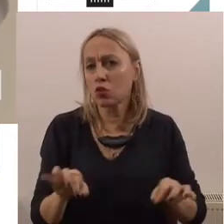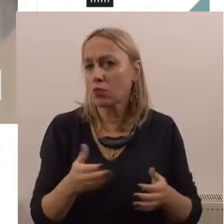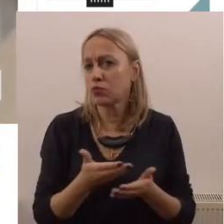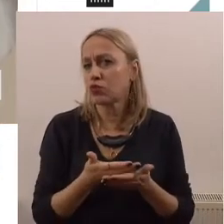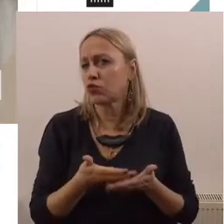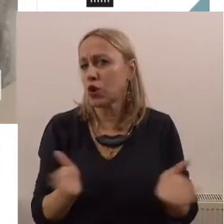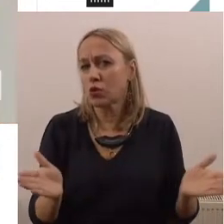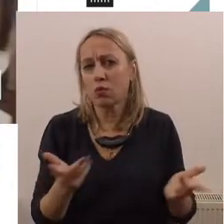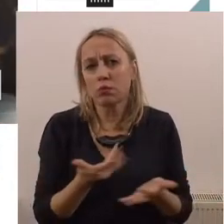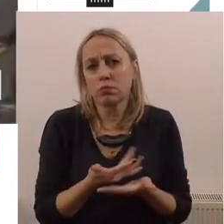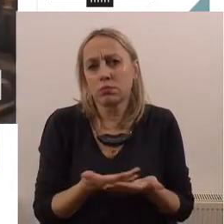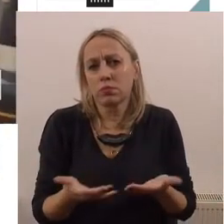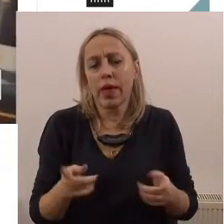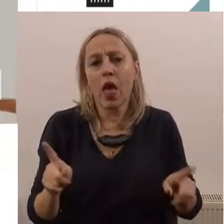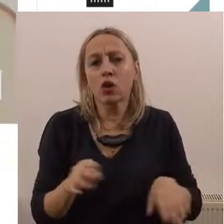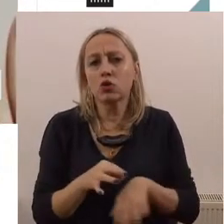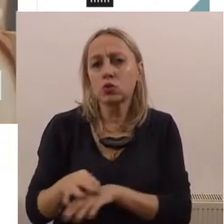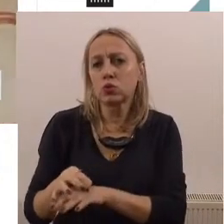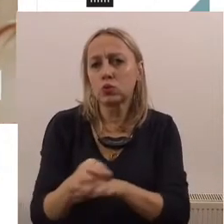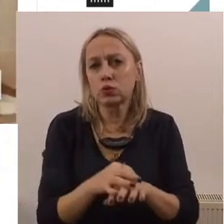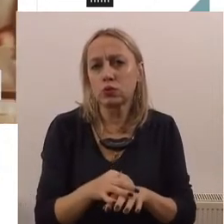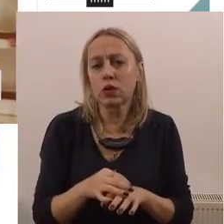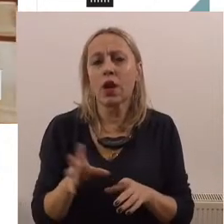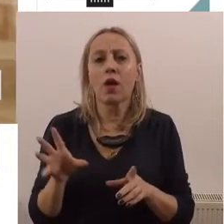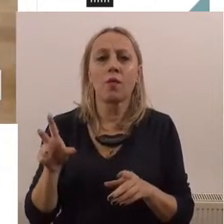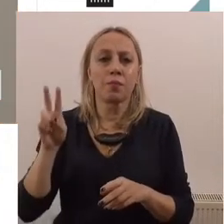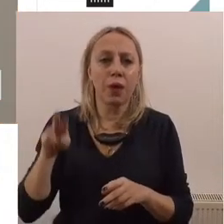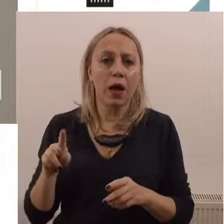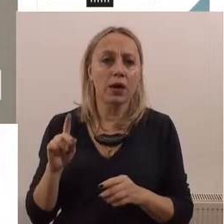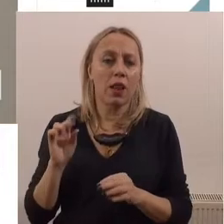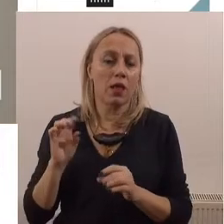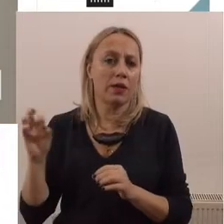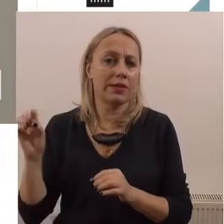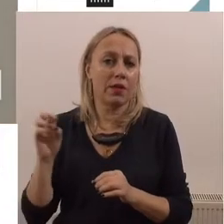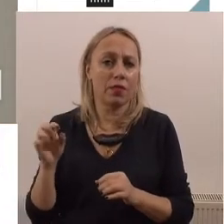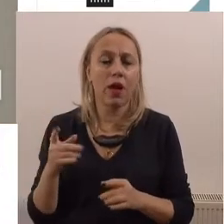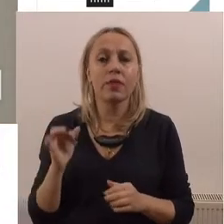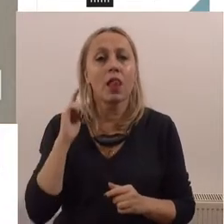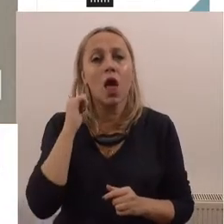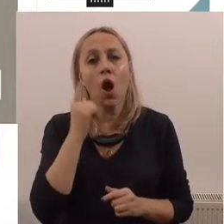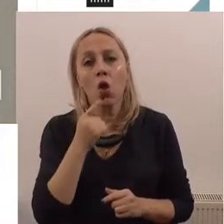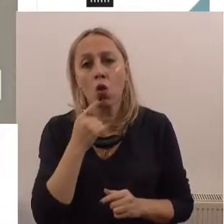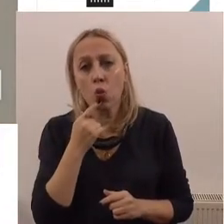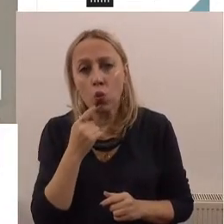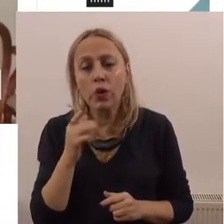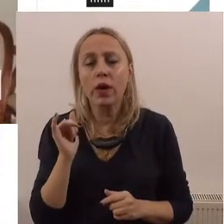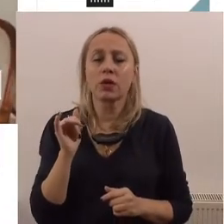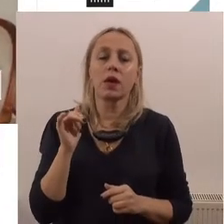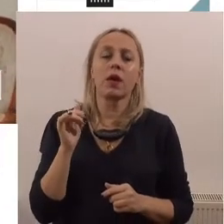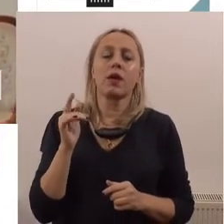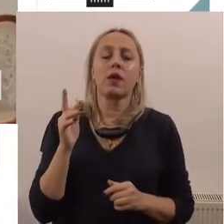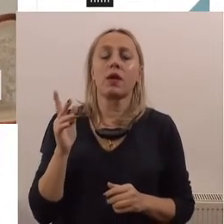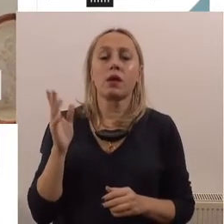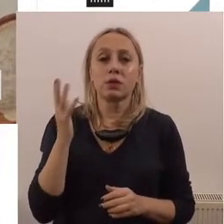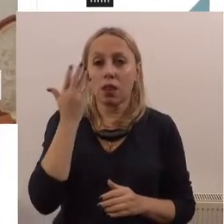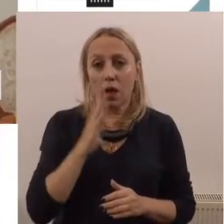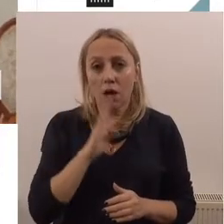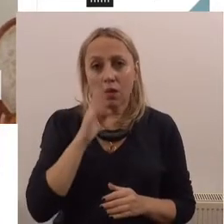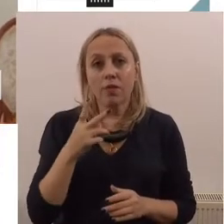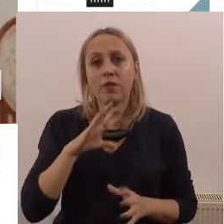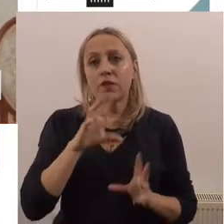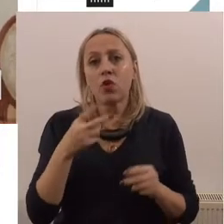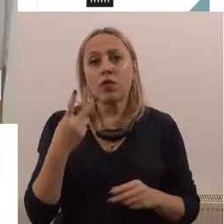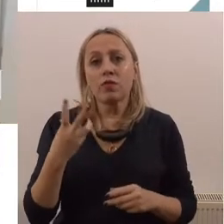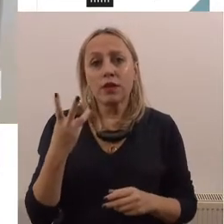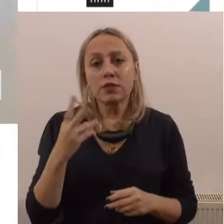are offered a variety of tours with audio descriptions. Deaf and acoustically challenged visitors are